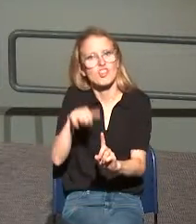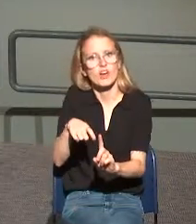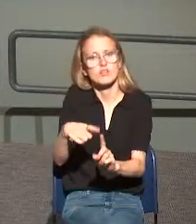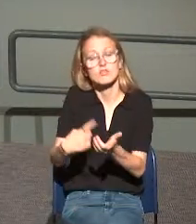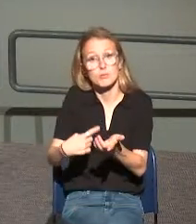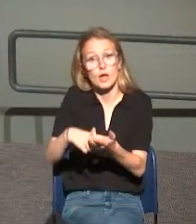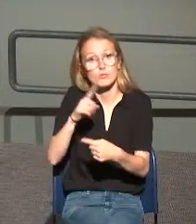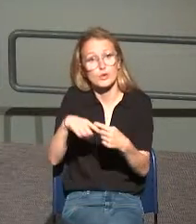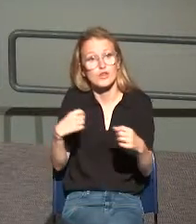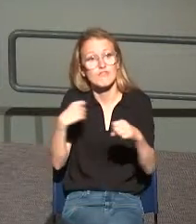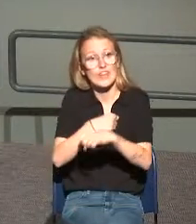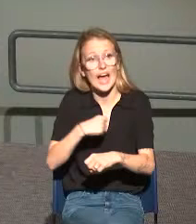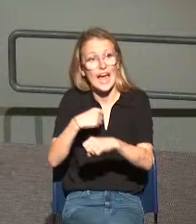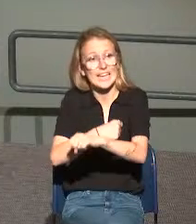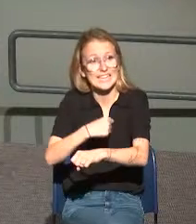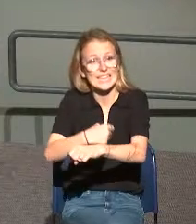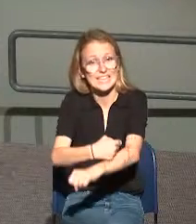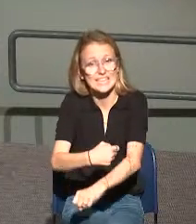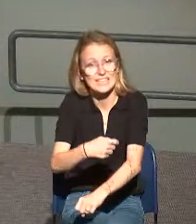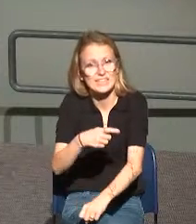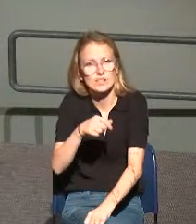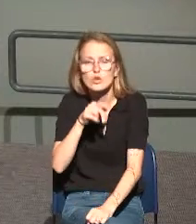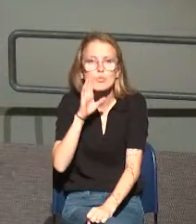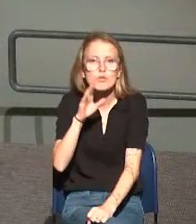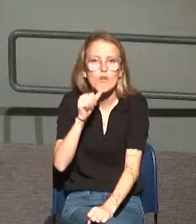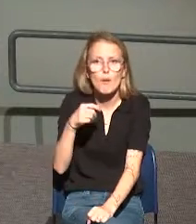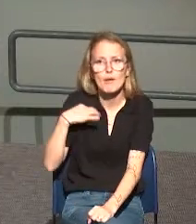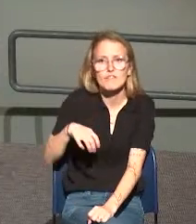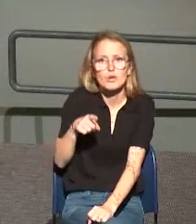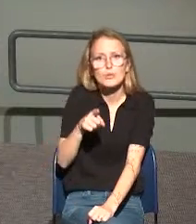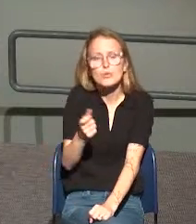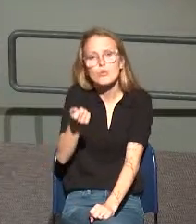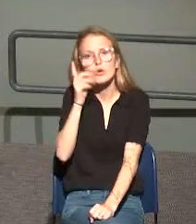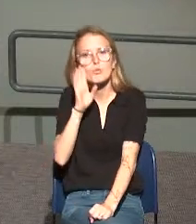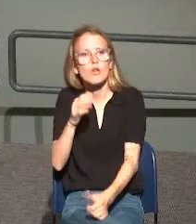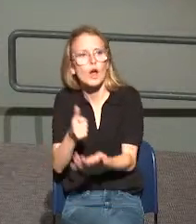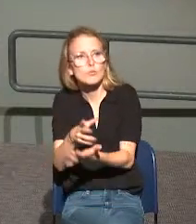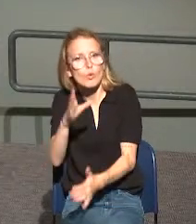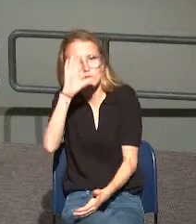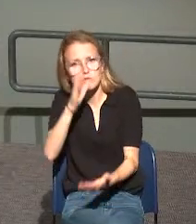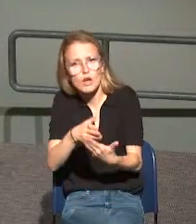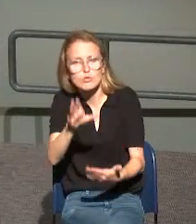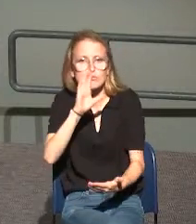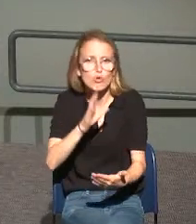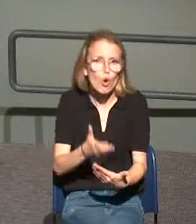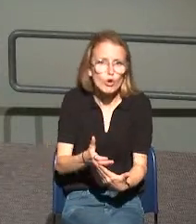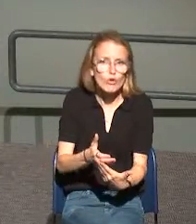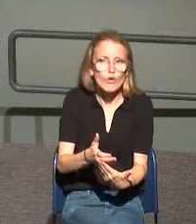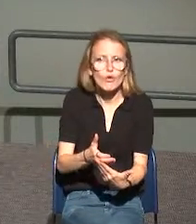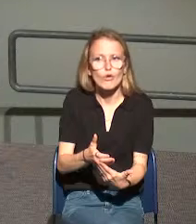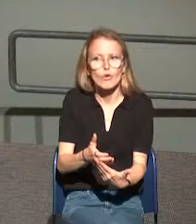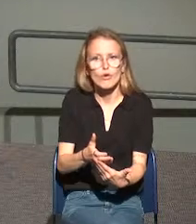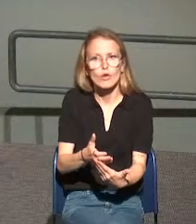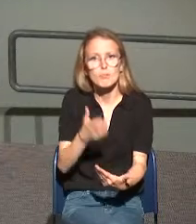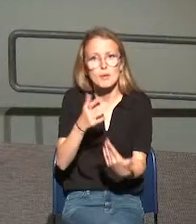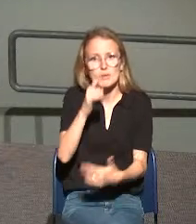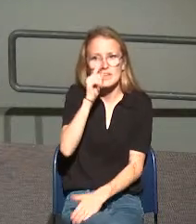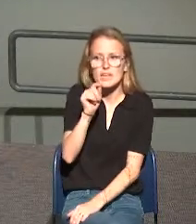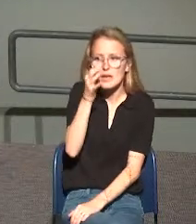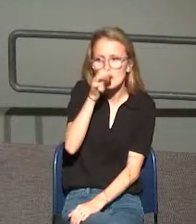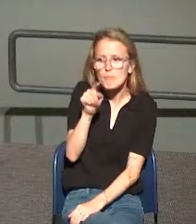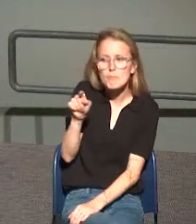you're fighting for a cause, it's not going to help you, but it's going to help your son or your daughter, or maybe even just the kid down the